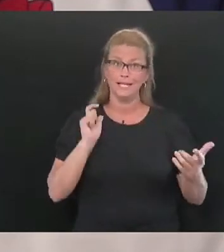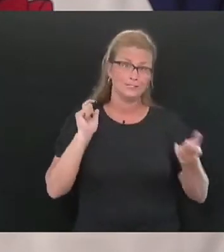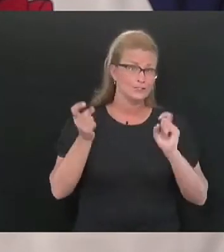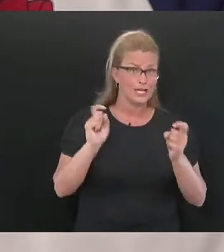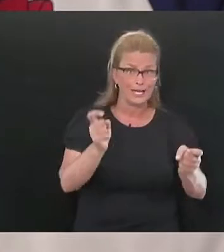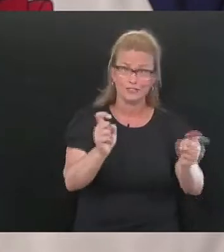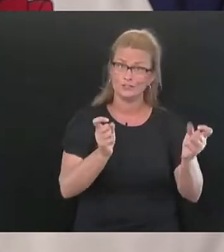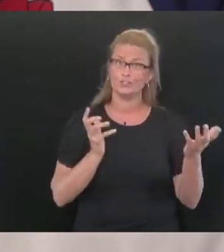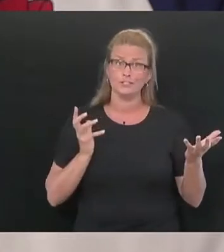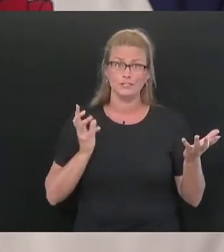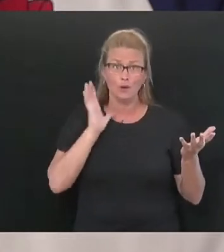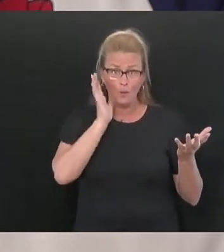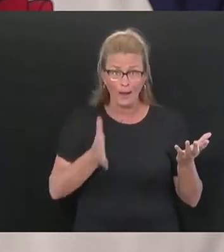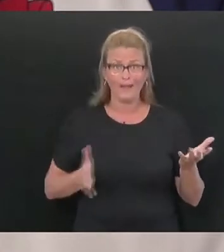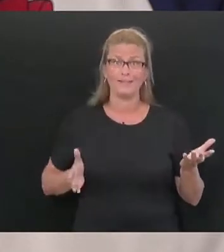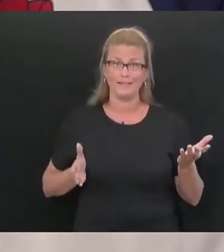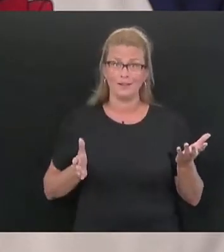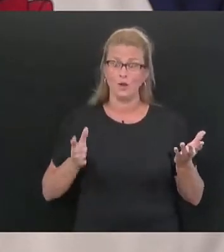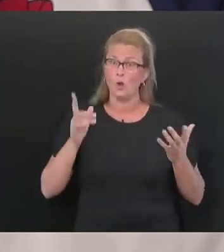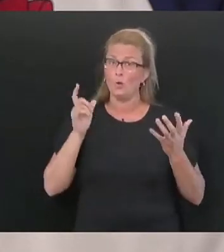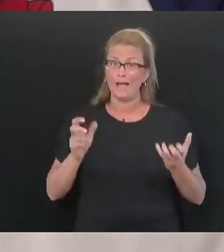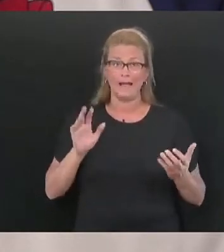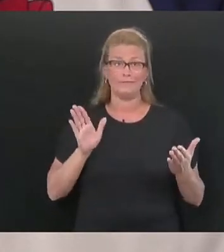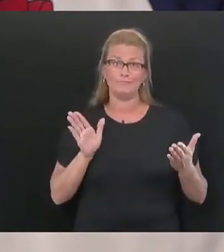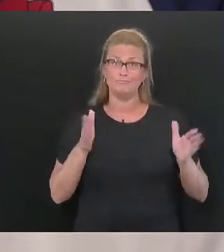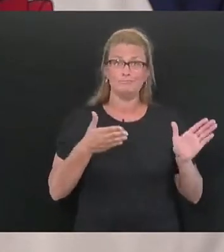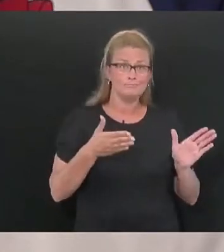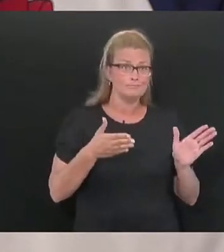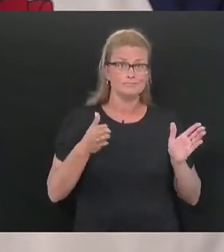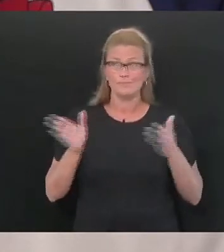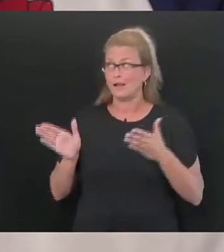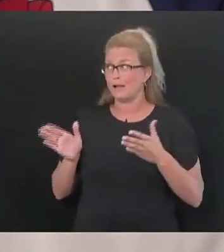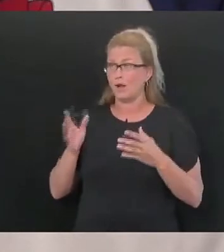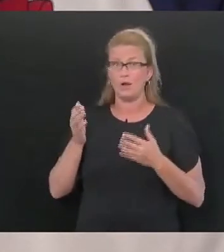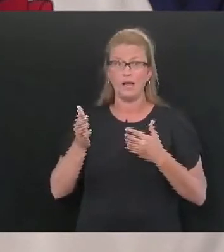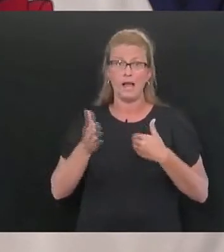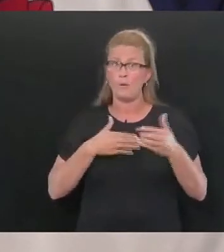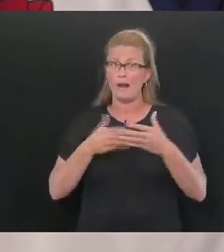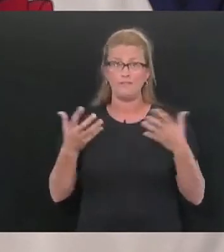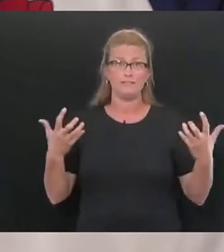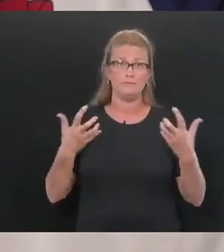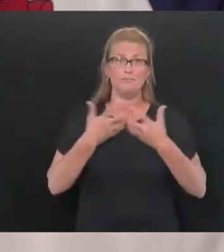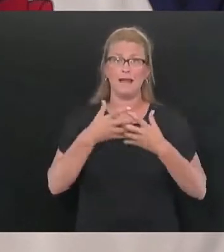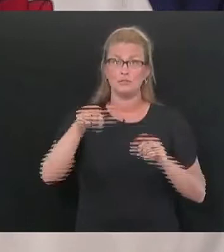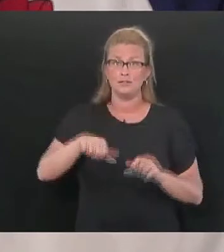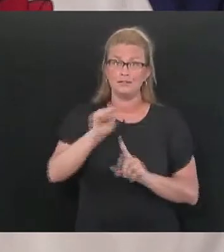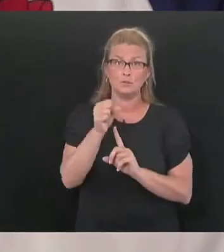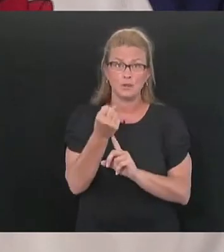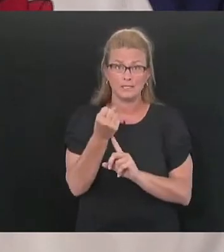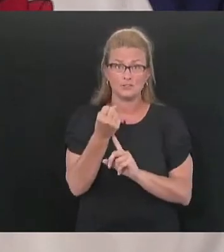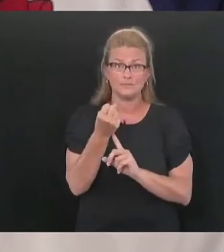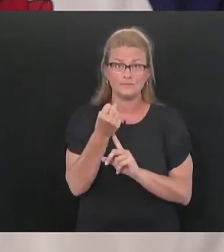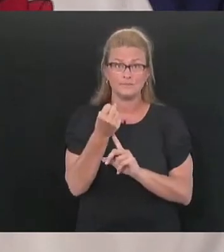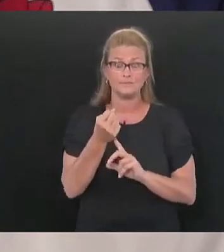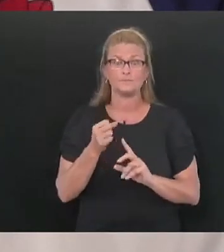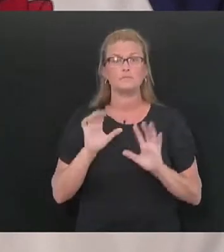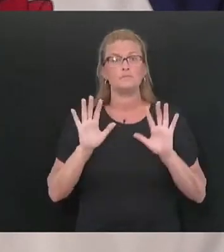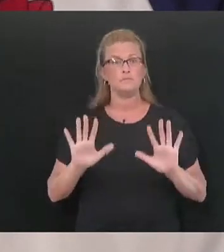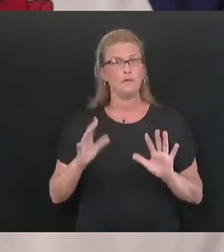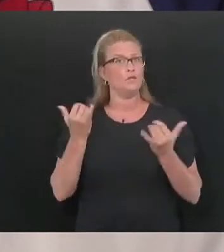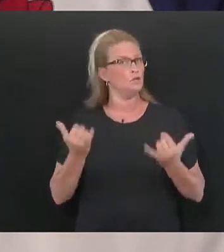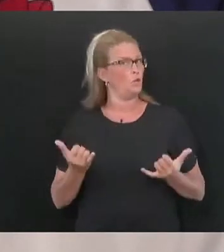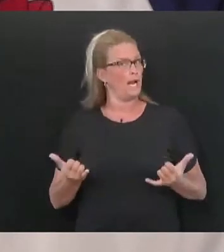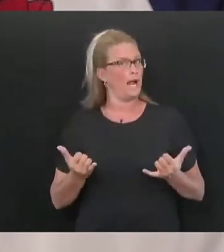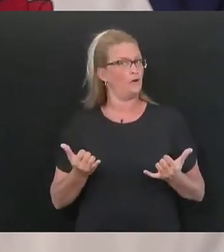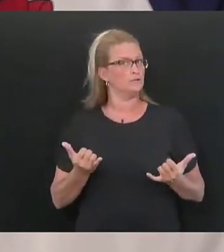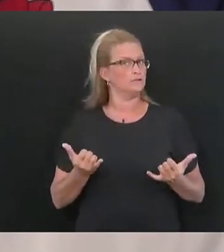to change. We have to pivot. We have to absolutely move with the situation. Now, and so